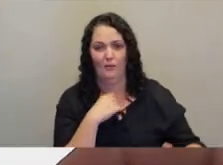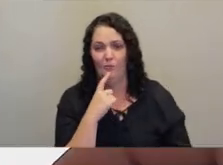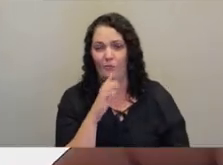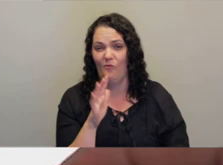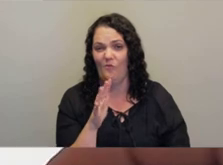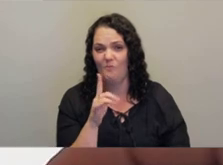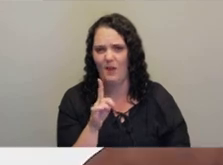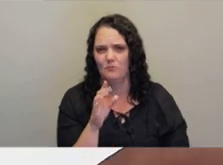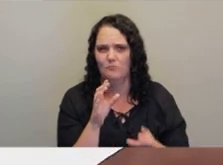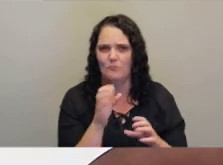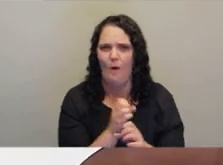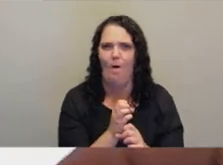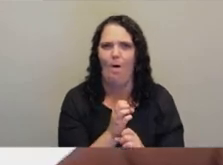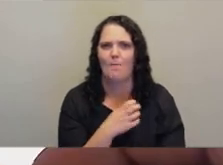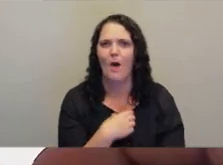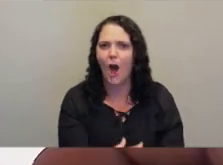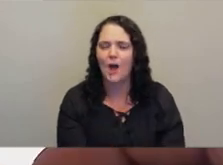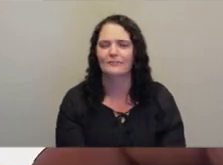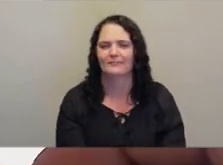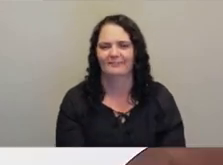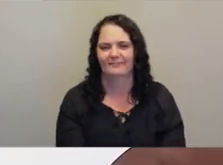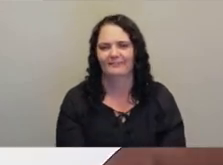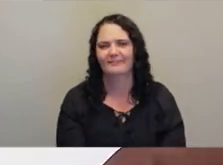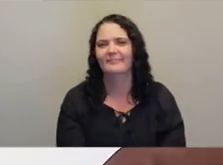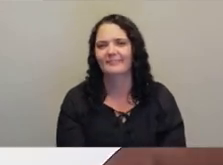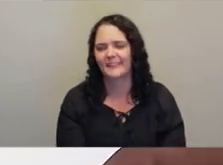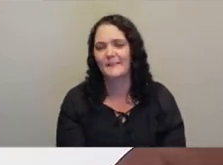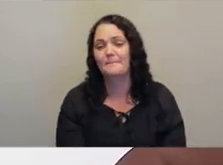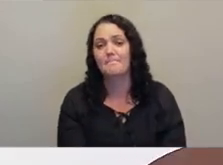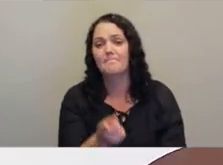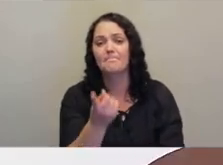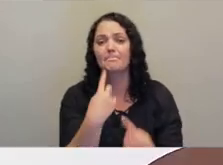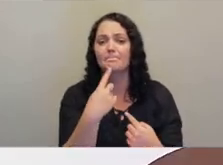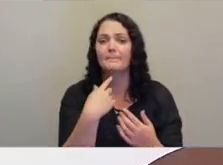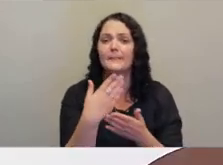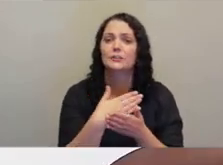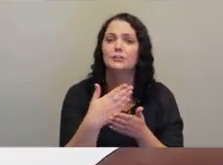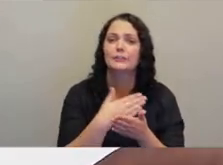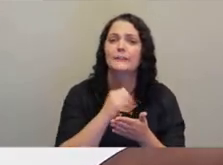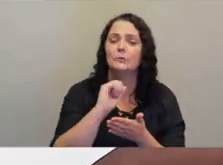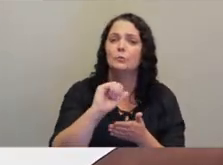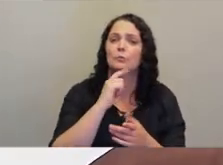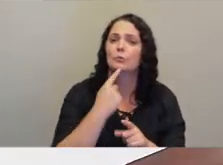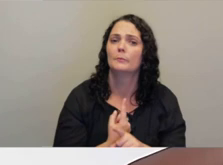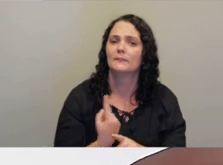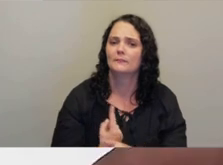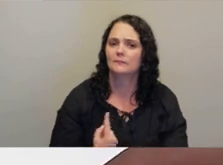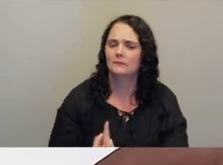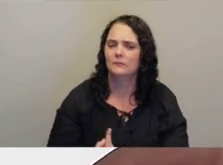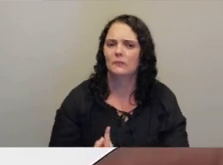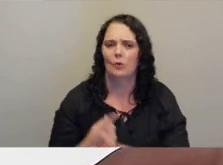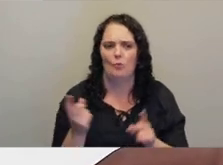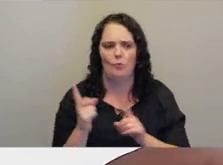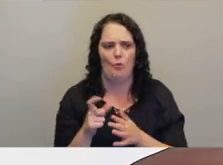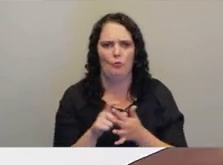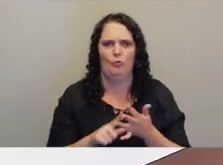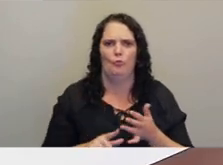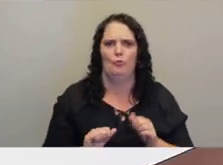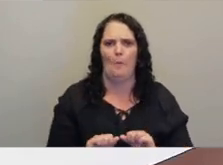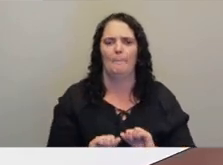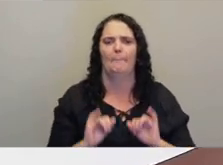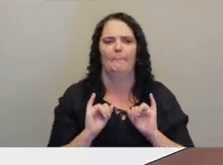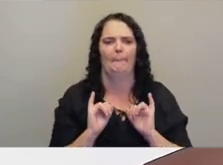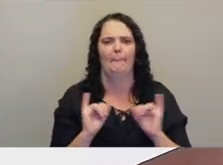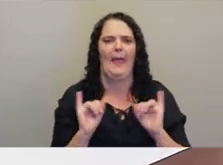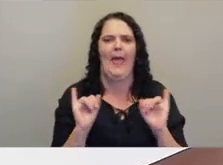And I'd like you, if you can share with us in the comments, share with us what it is that you're doing as your bad drawing strategy and